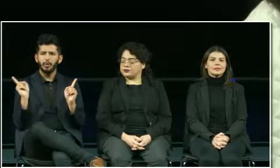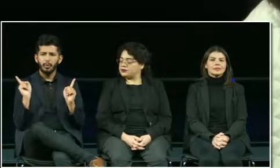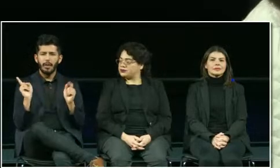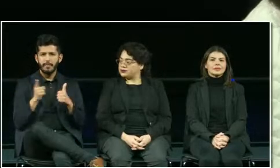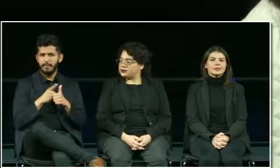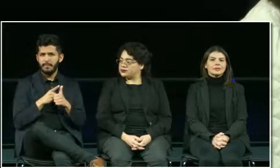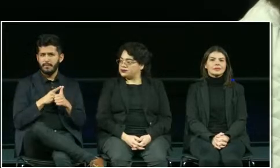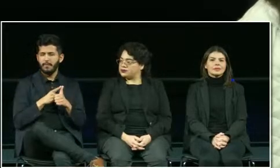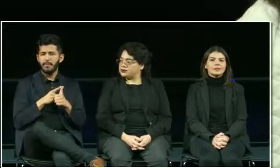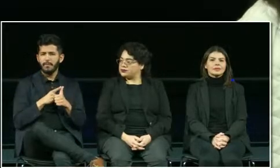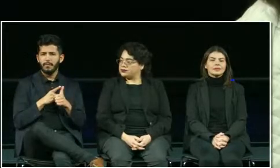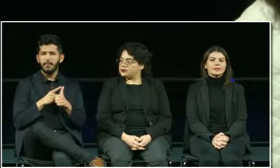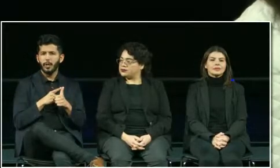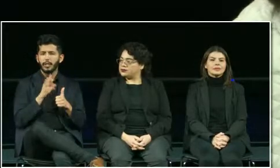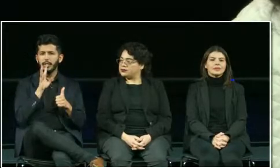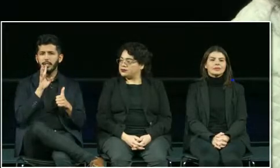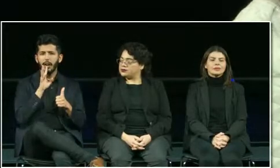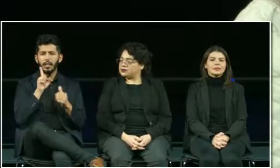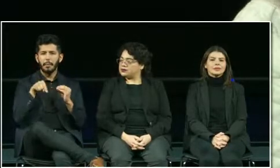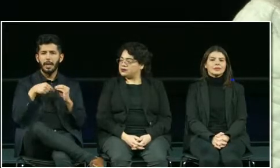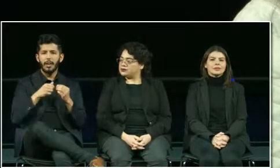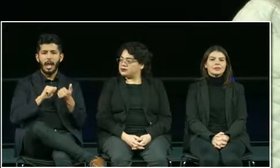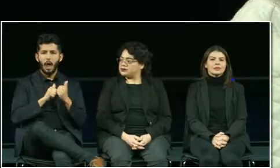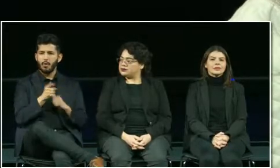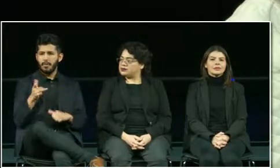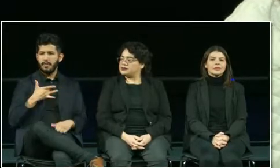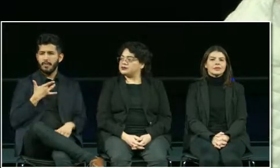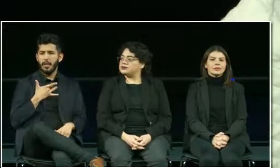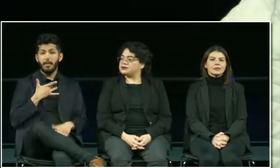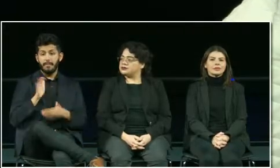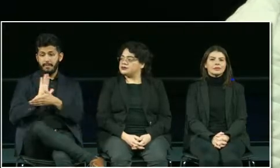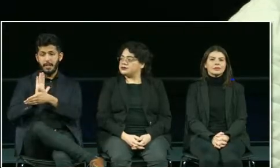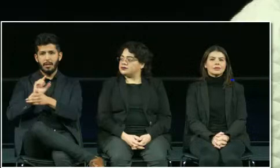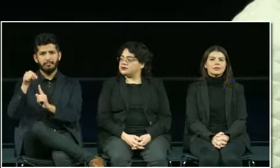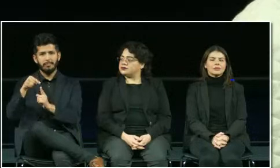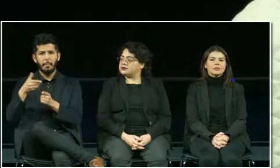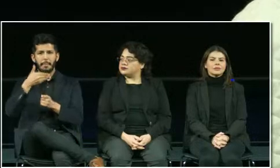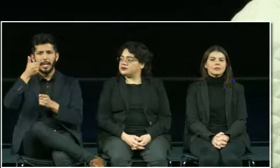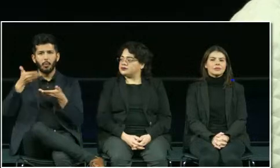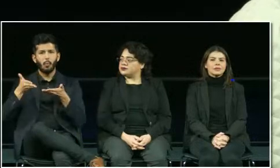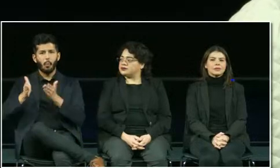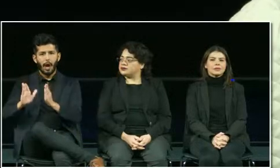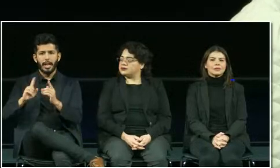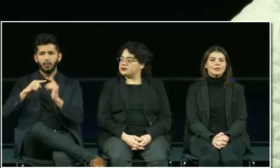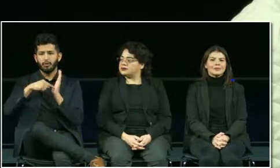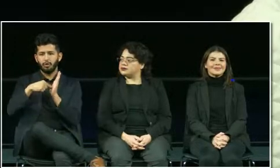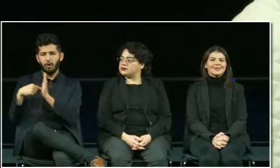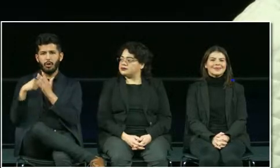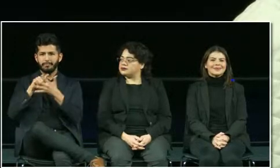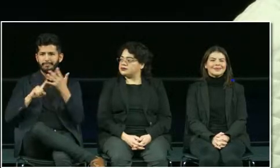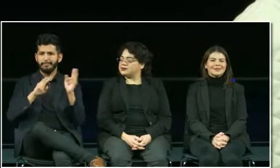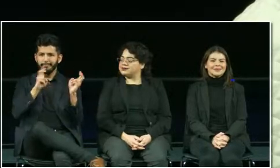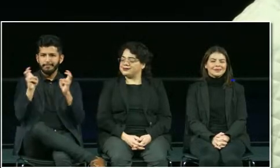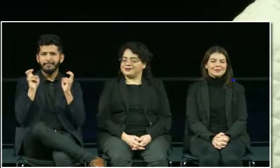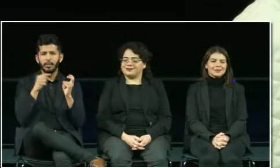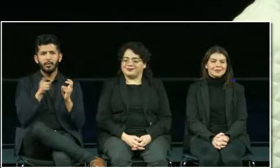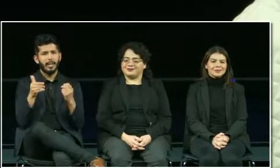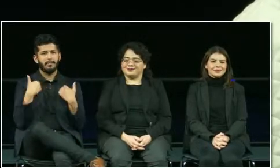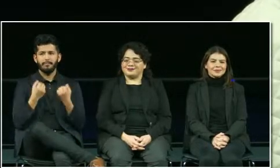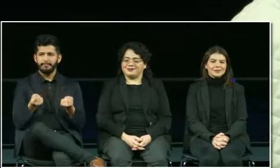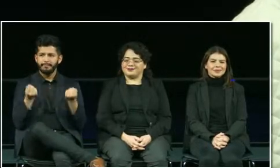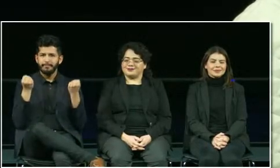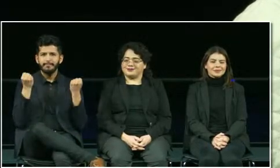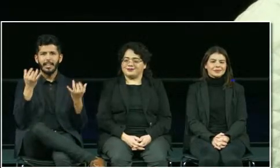all, talk a little bit about why you felt film was the best way? Because honestly, I know you have tons of ideas about possible